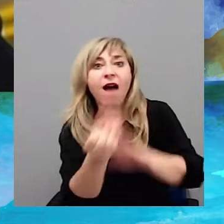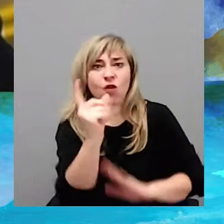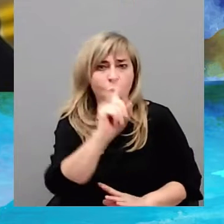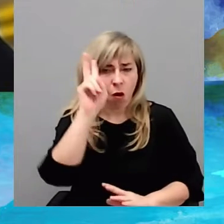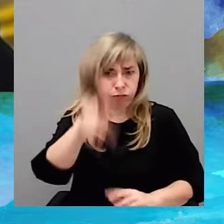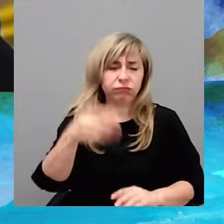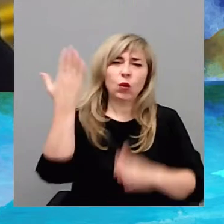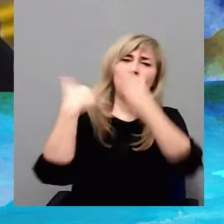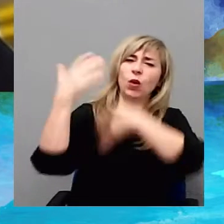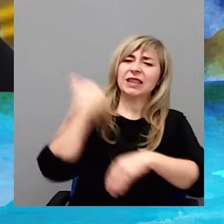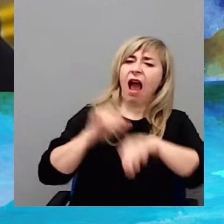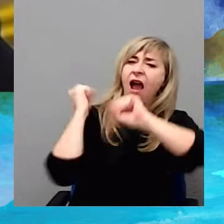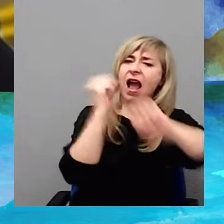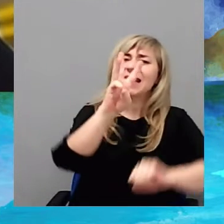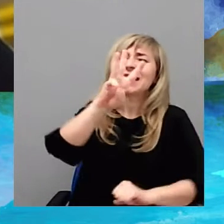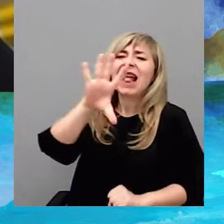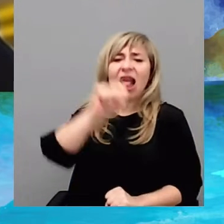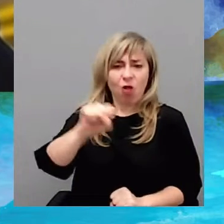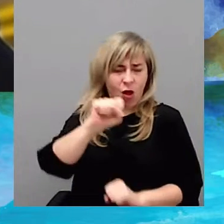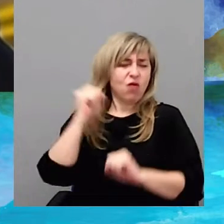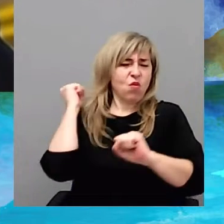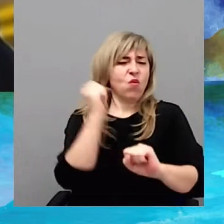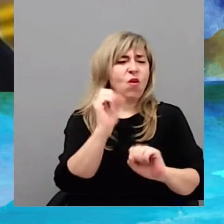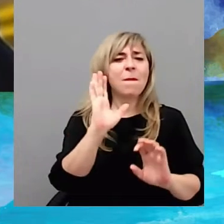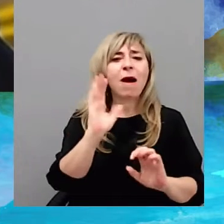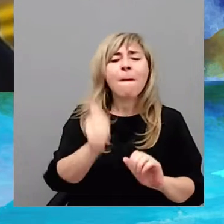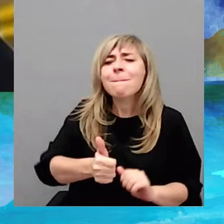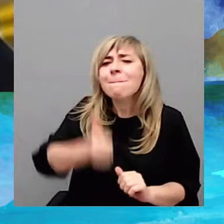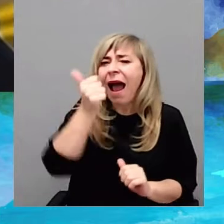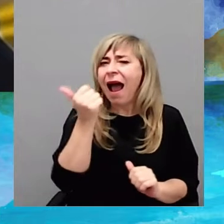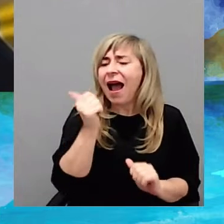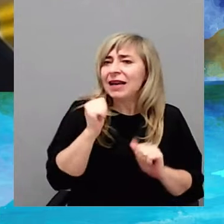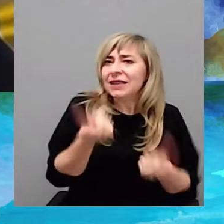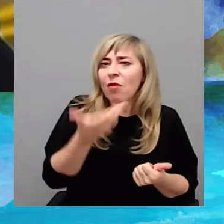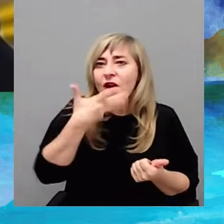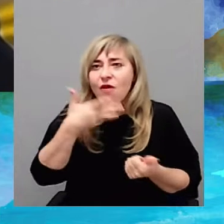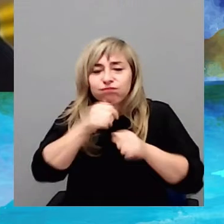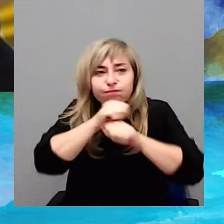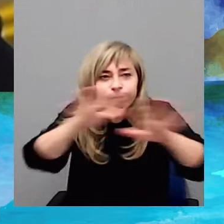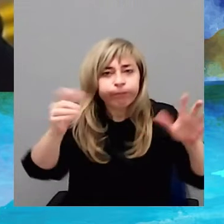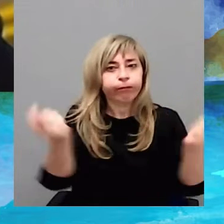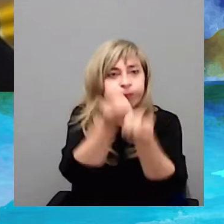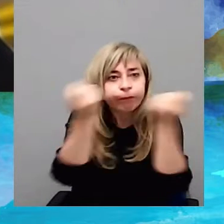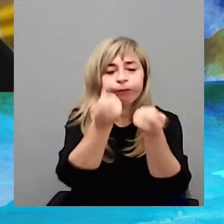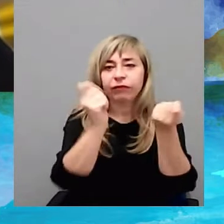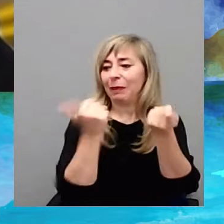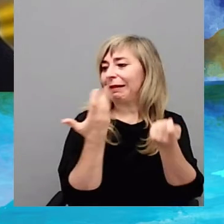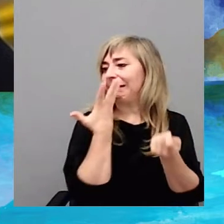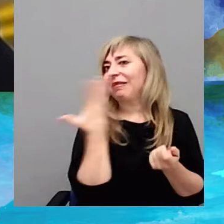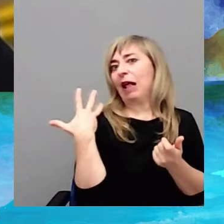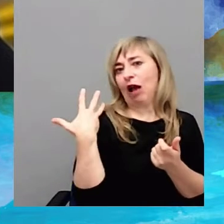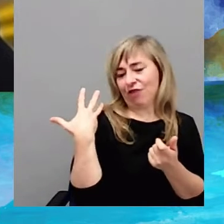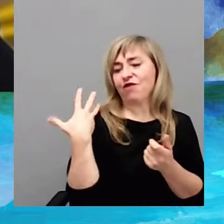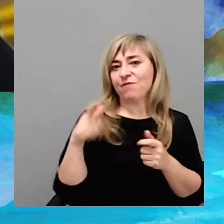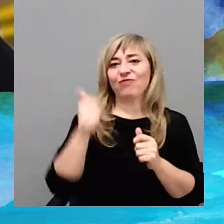years now. The fact is that it's only been in the last 5 years that people have become more familiar with this